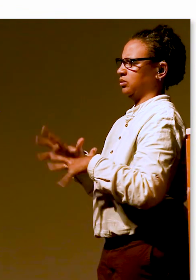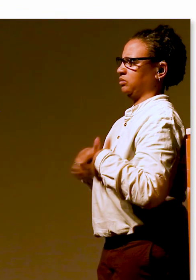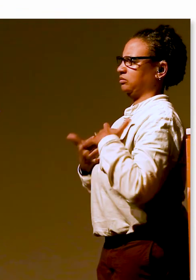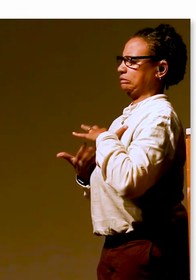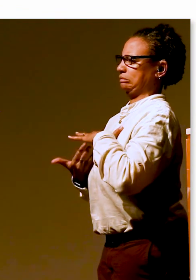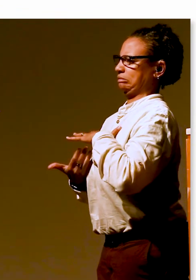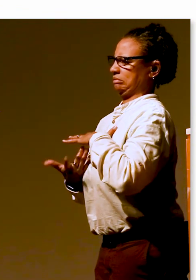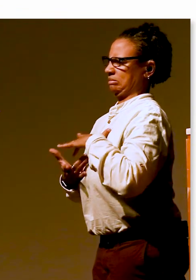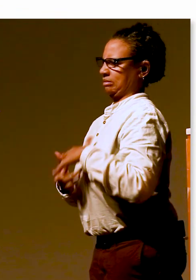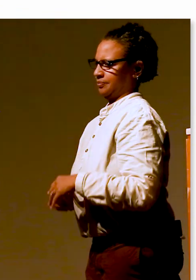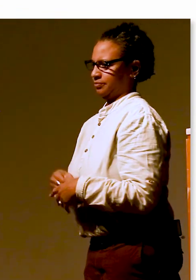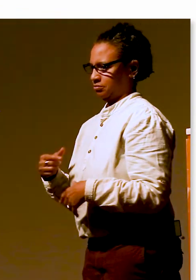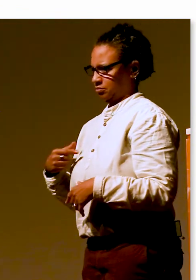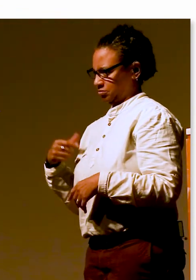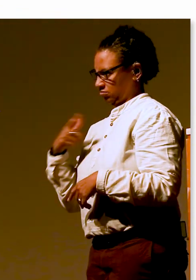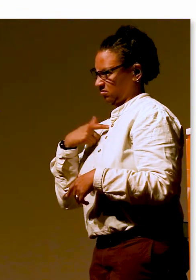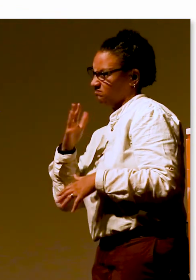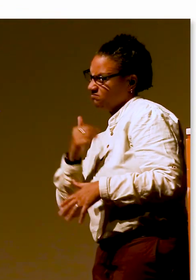half apologize for that.